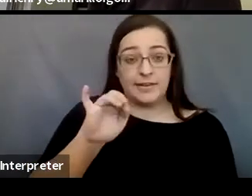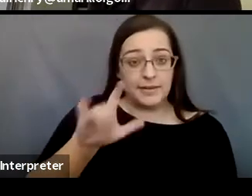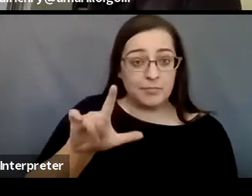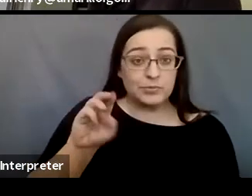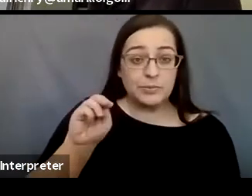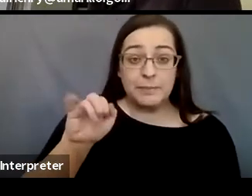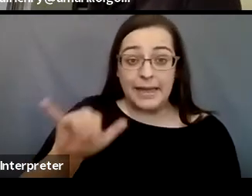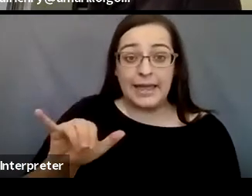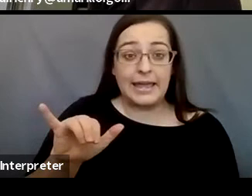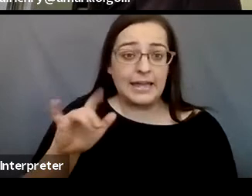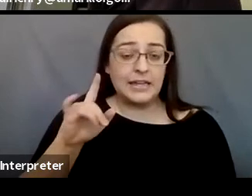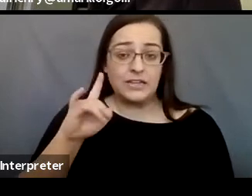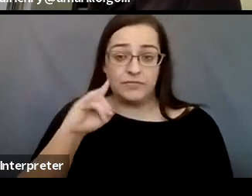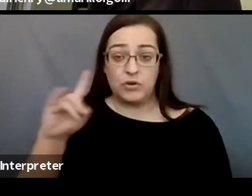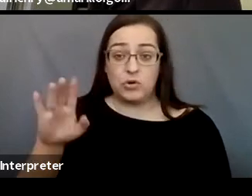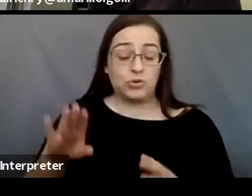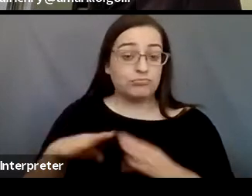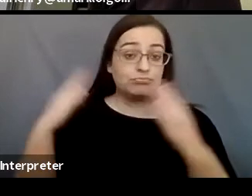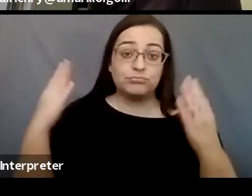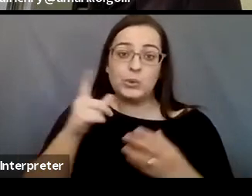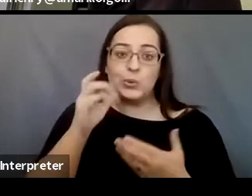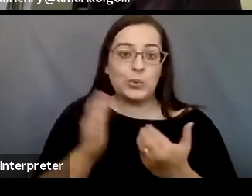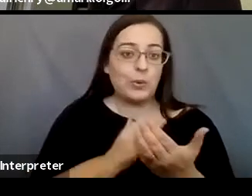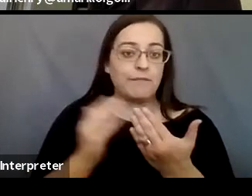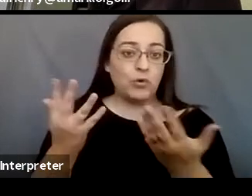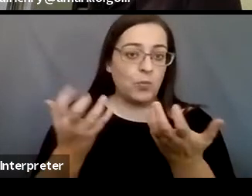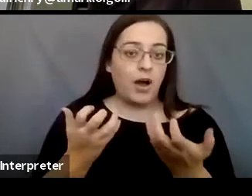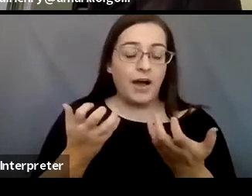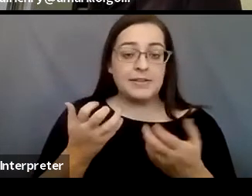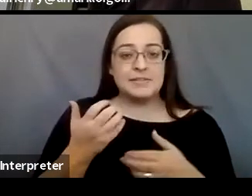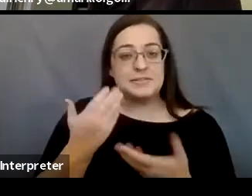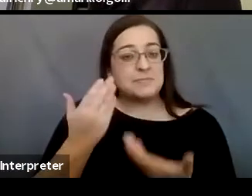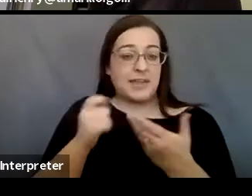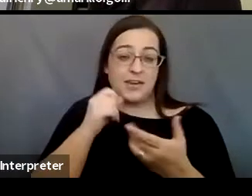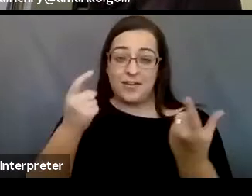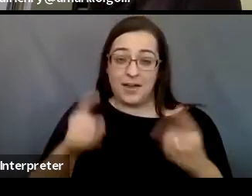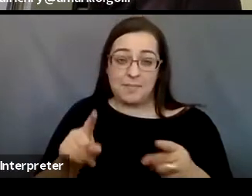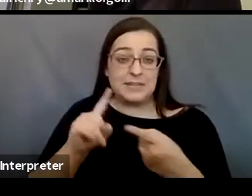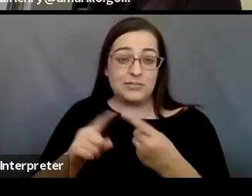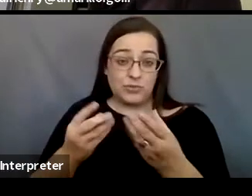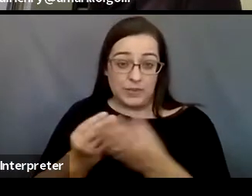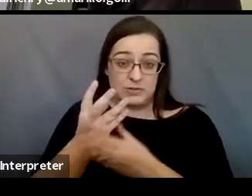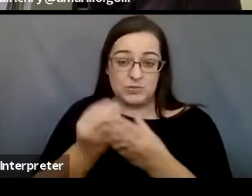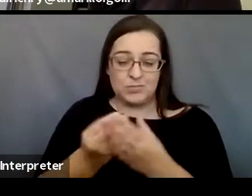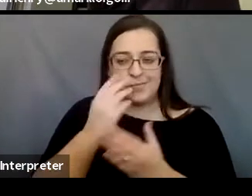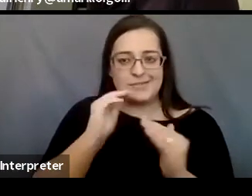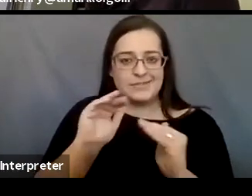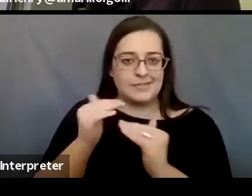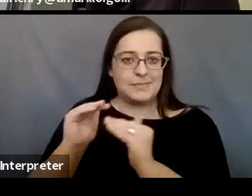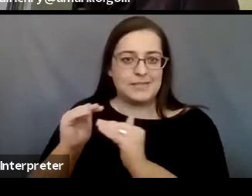terms of just opening up immunizations for the general public at that time.